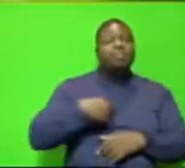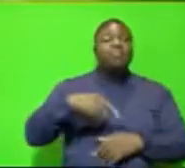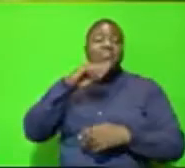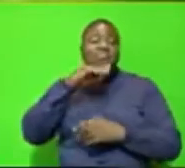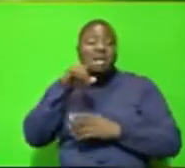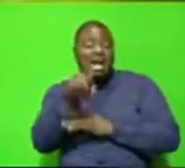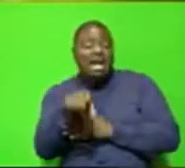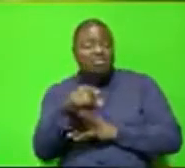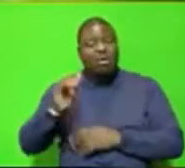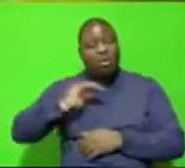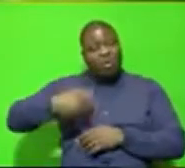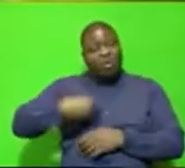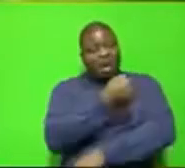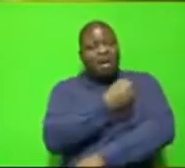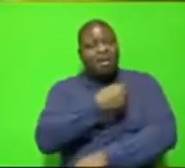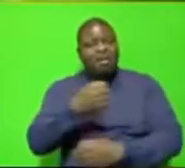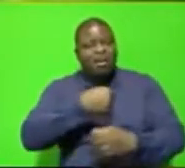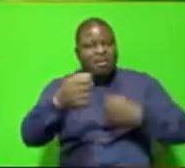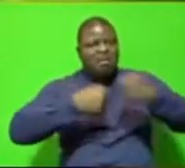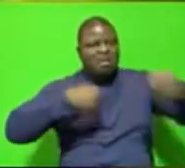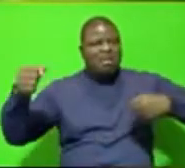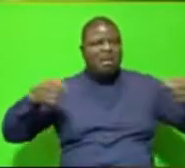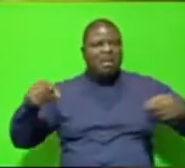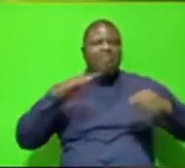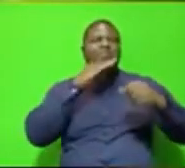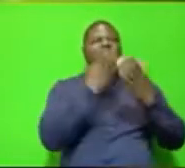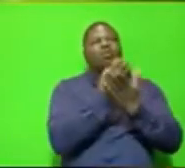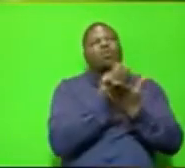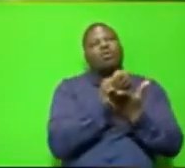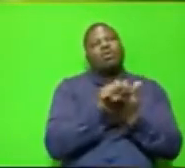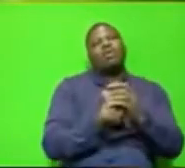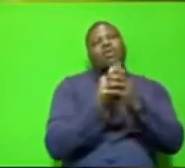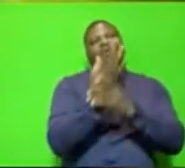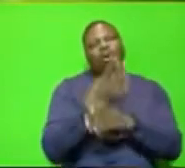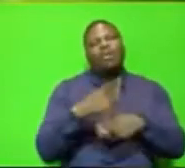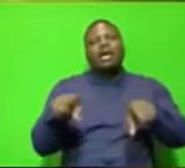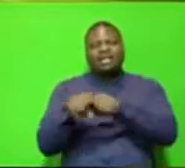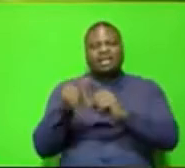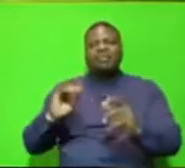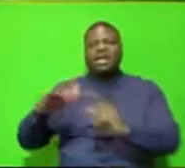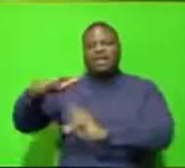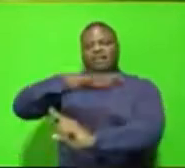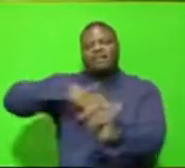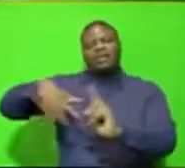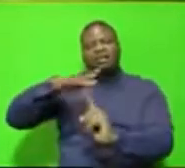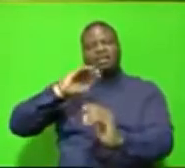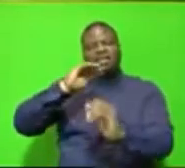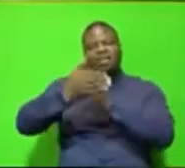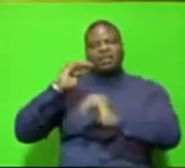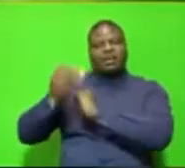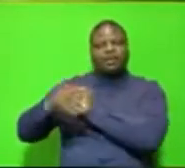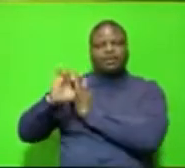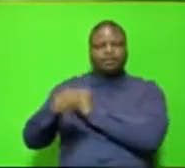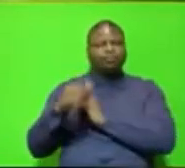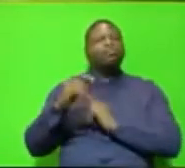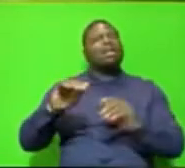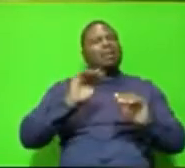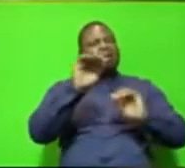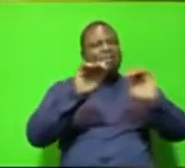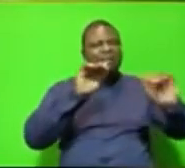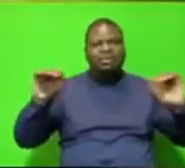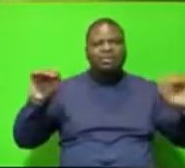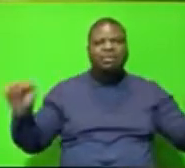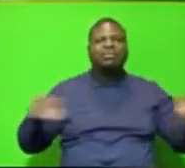grow, peace is fostered, and environments are protected. Today, I call upon all of us, members of